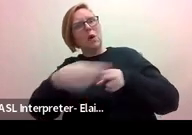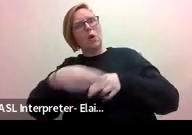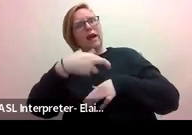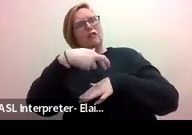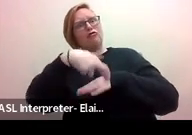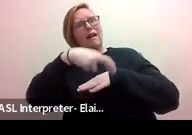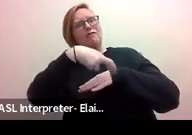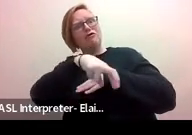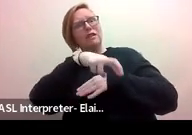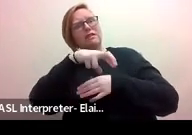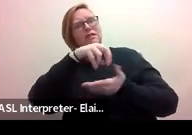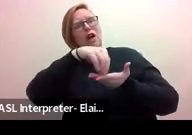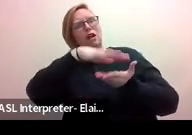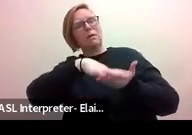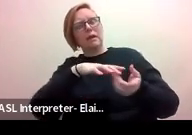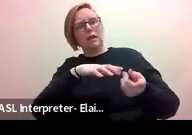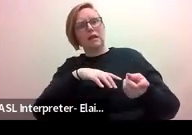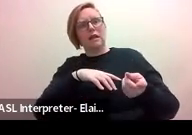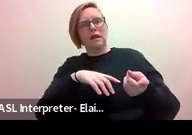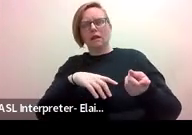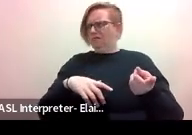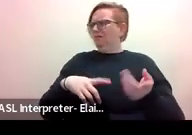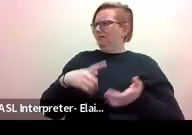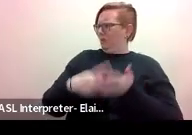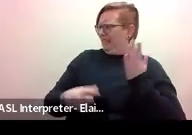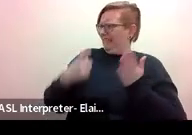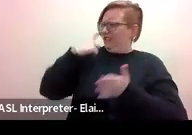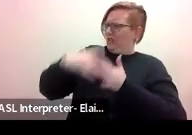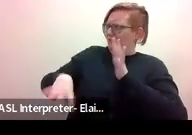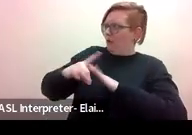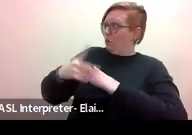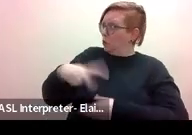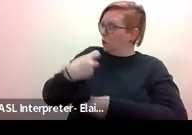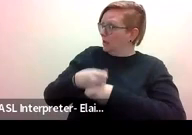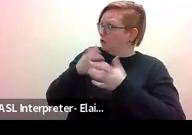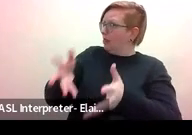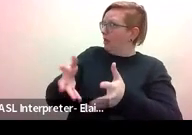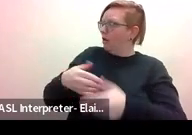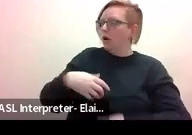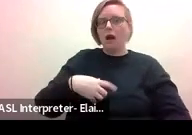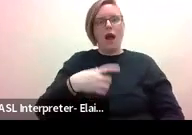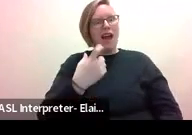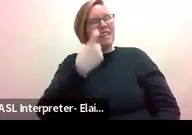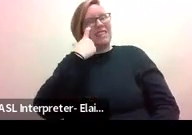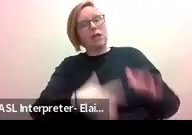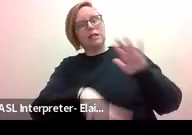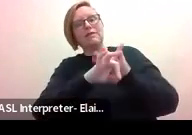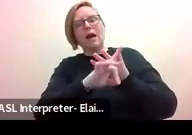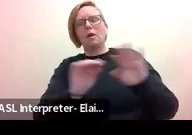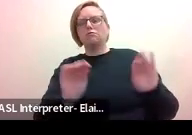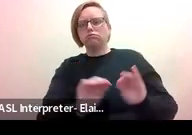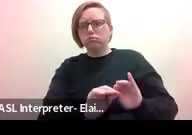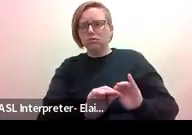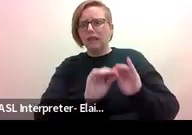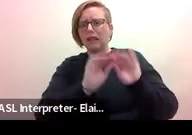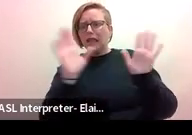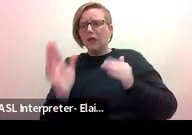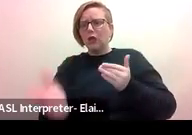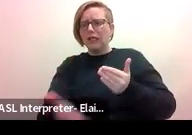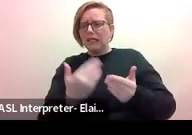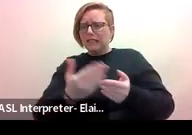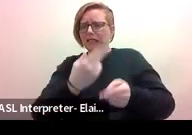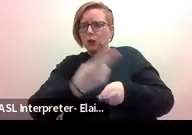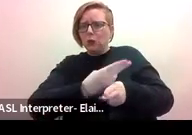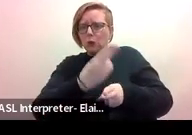it? She said, I just found it, and it is phenomenal. It is so clear. And one of the things that she identified was that it helped